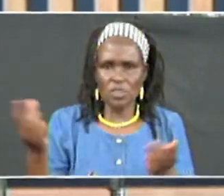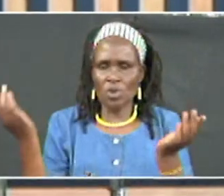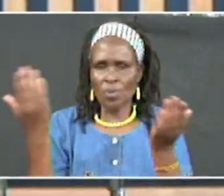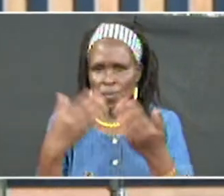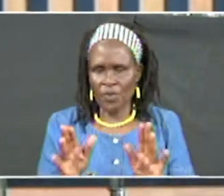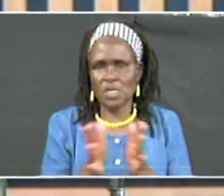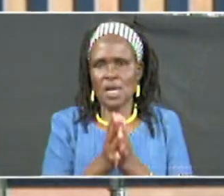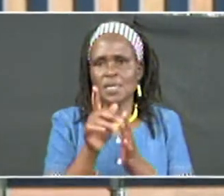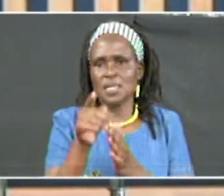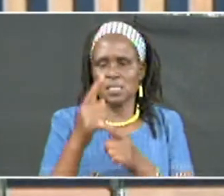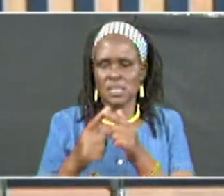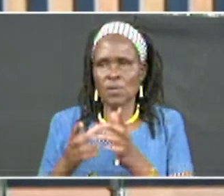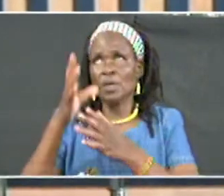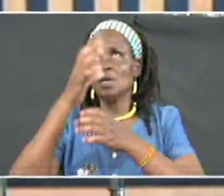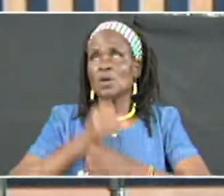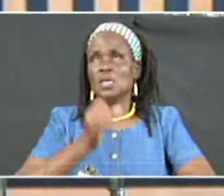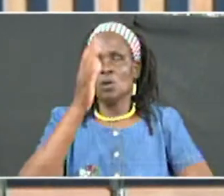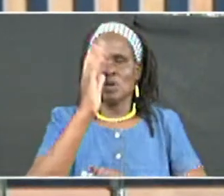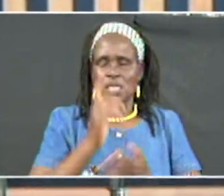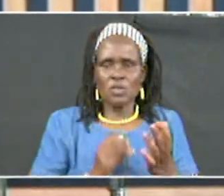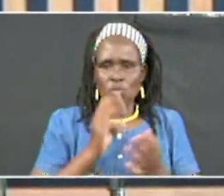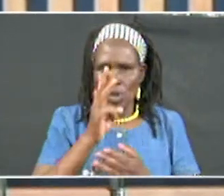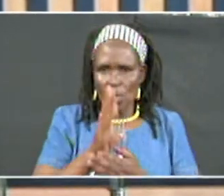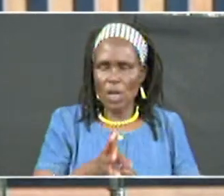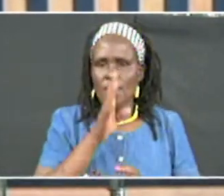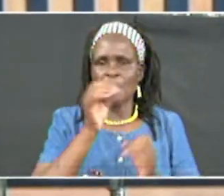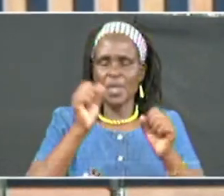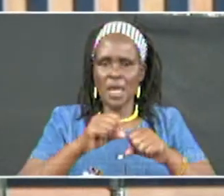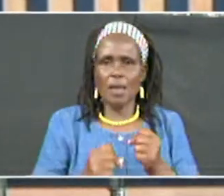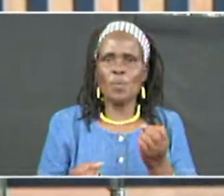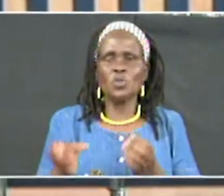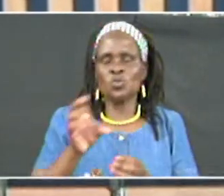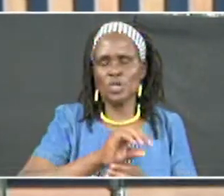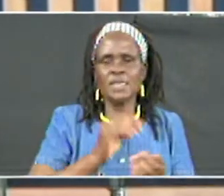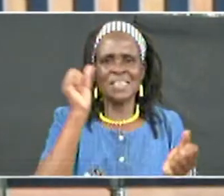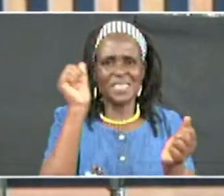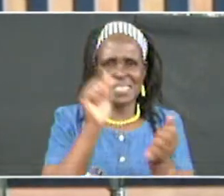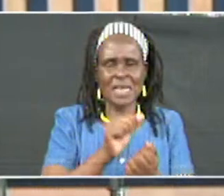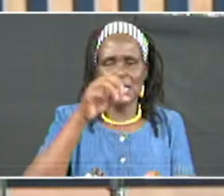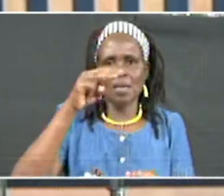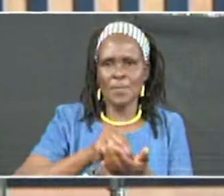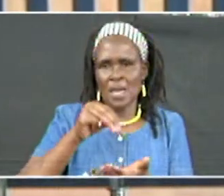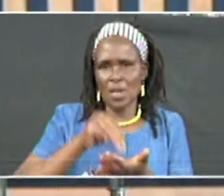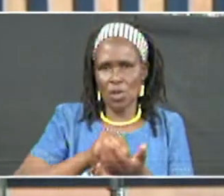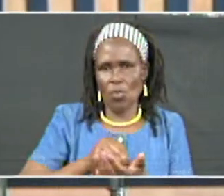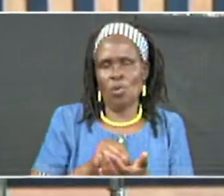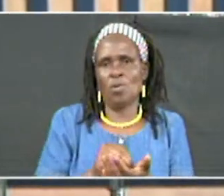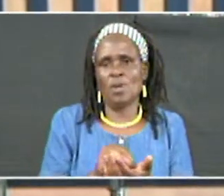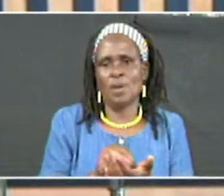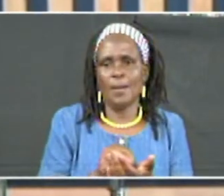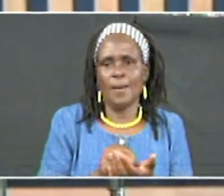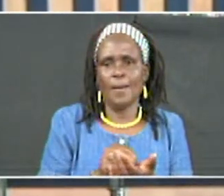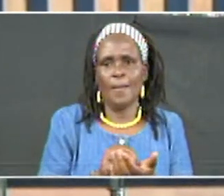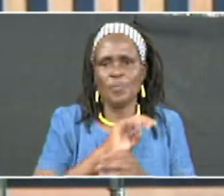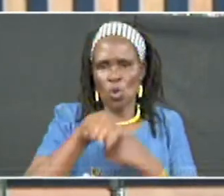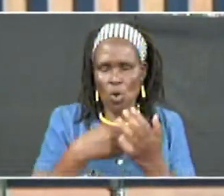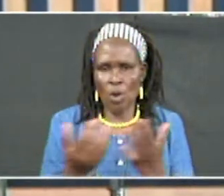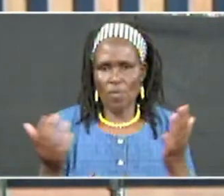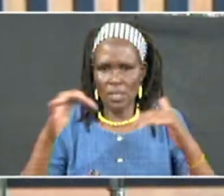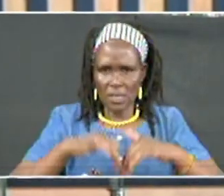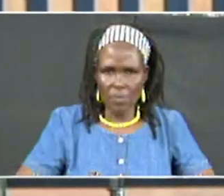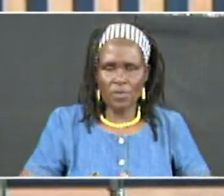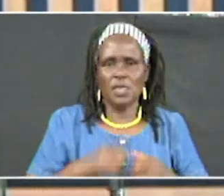are trusting God that we'll be able to raise 10 million Kenya shillings collectively, all of our assemblies, and for Ngong